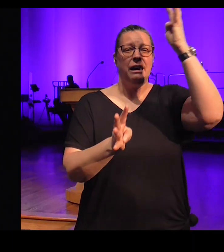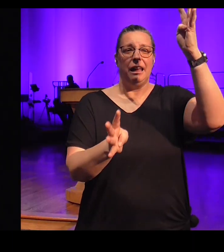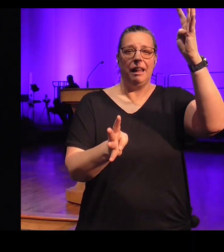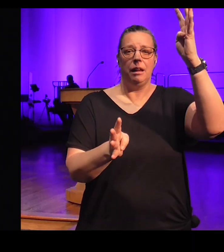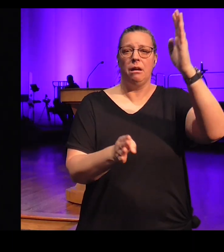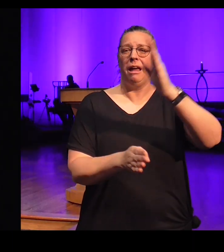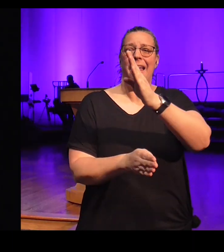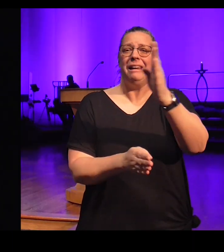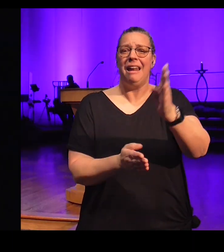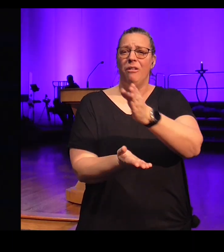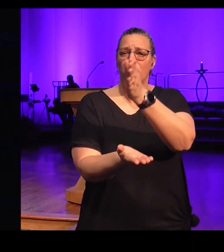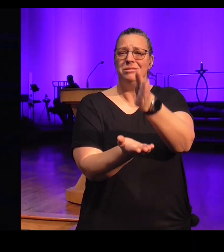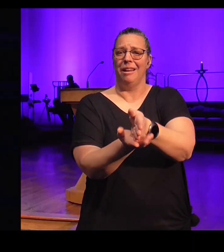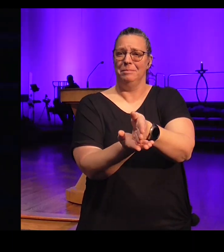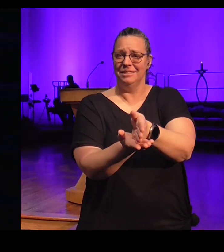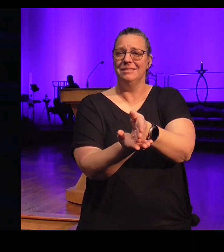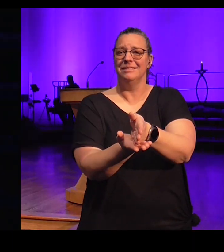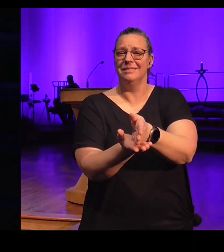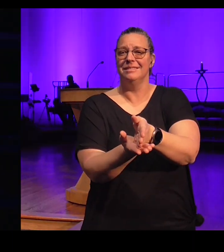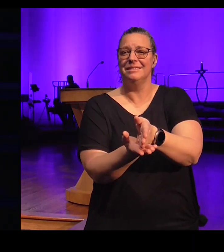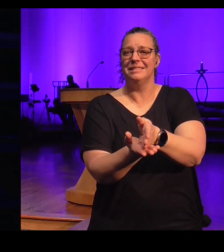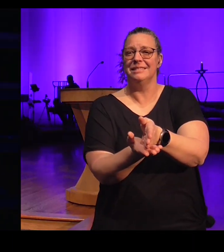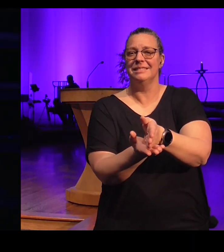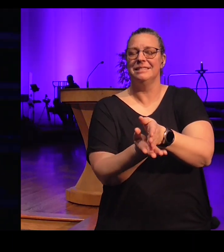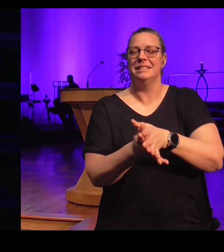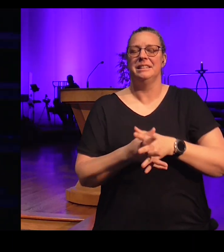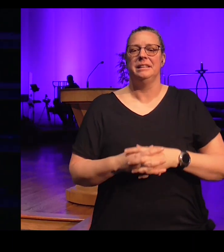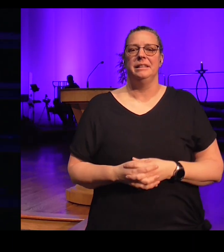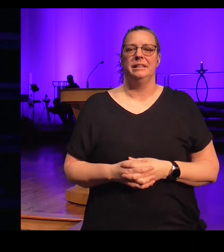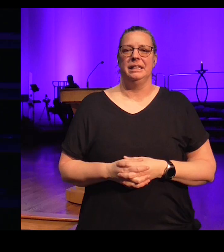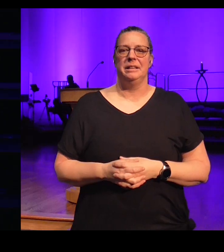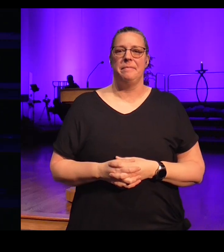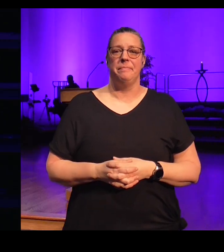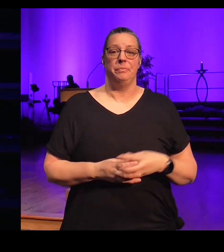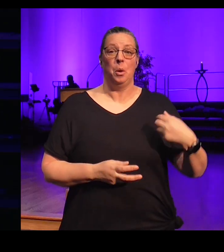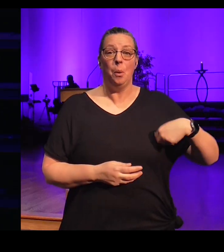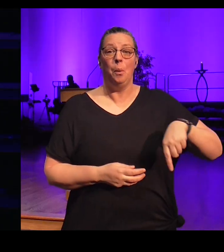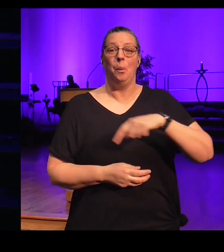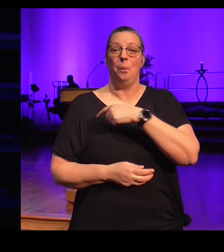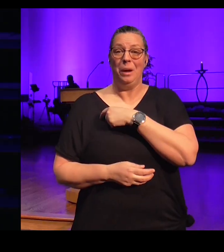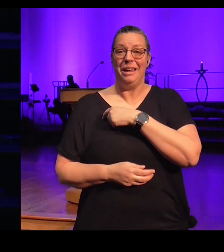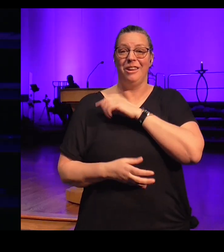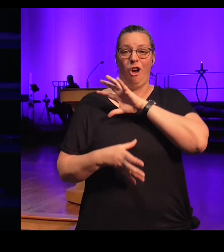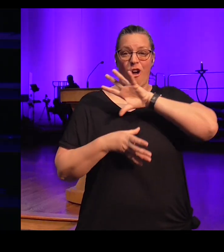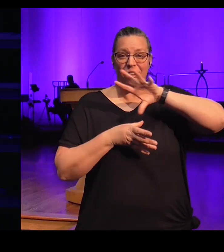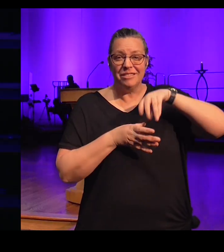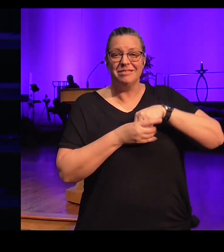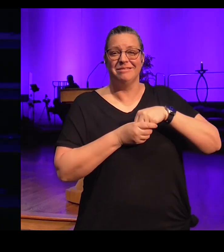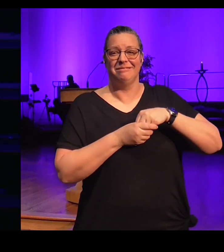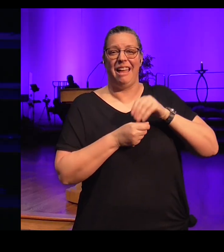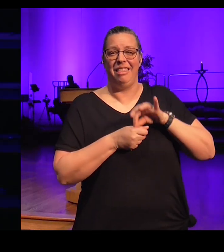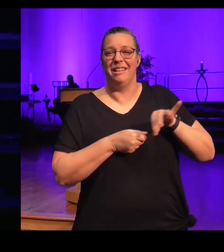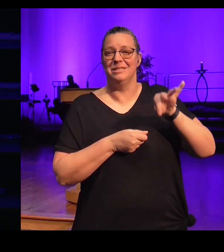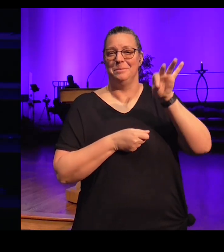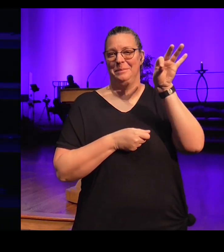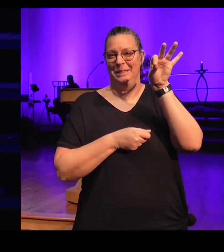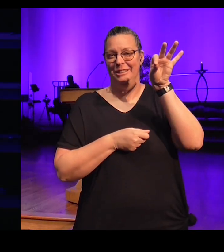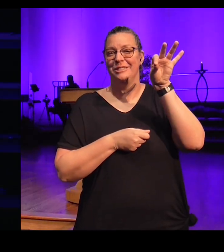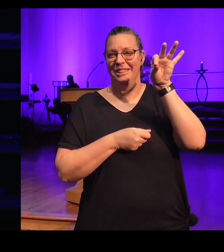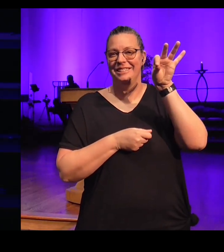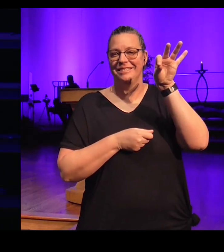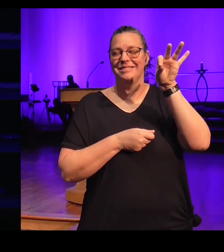ever stopping to create. And we are part of that. We